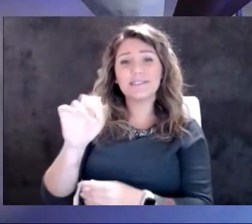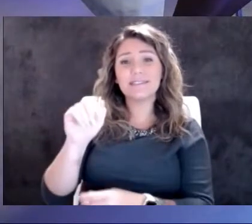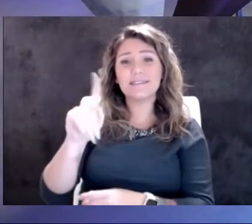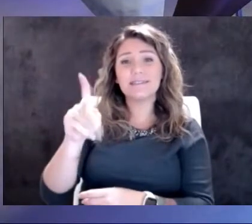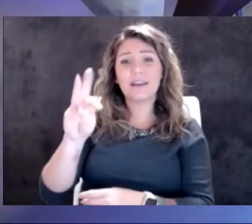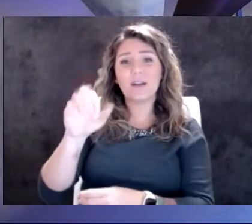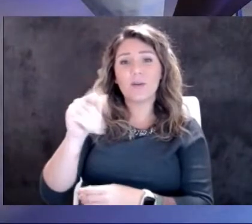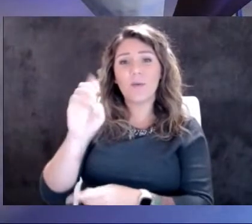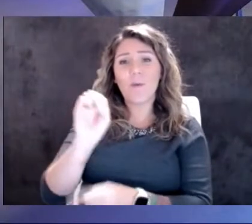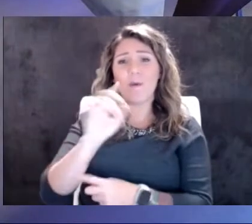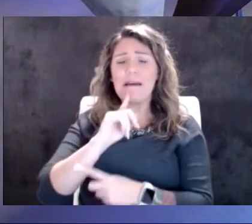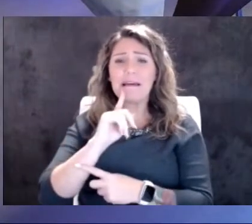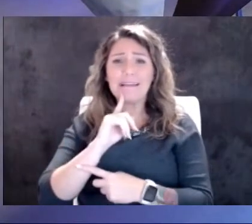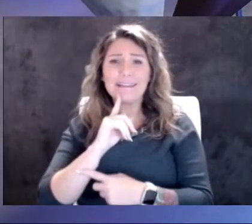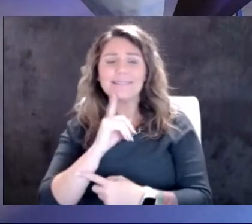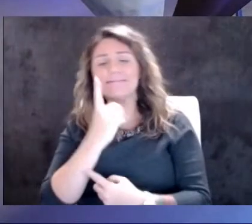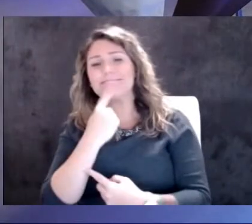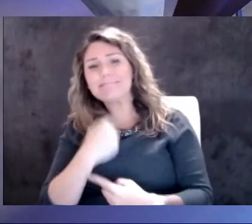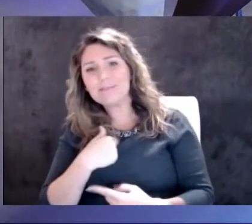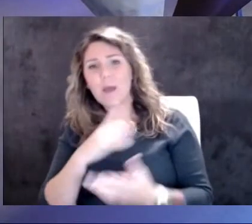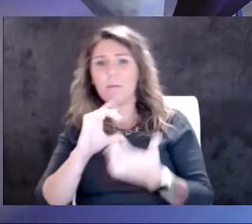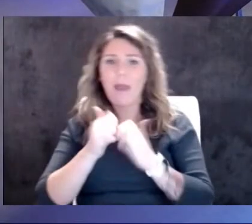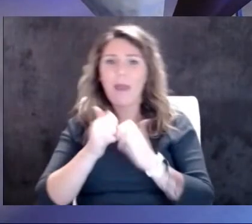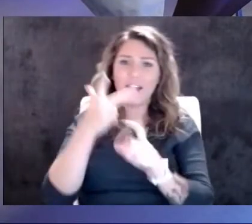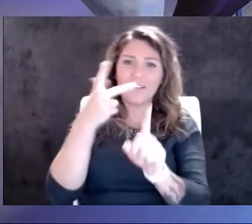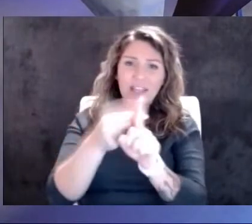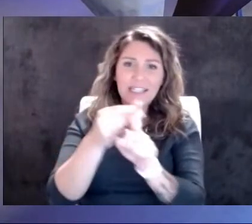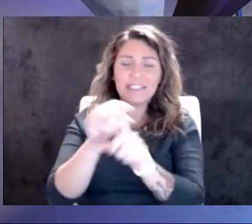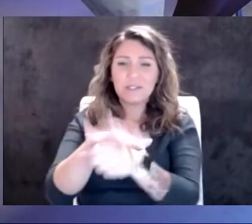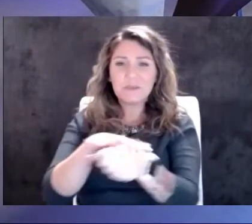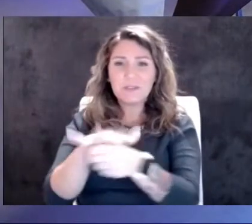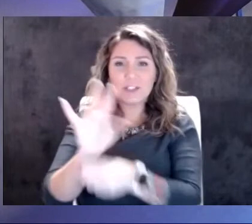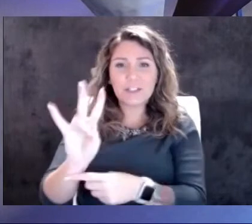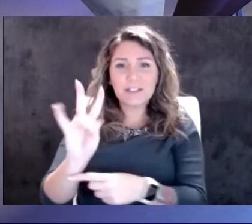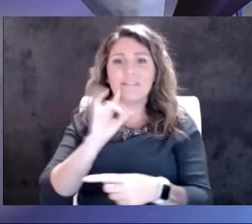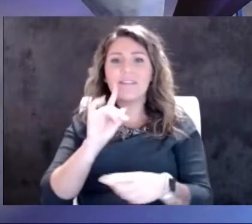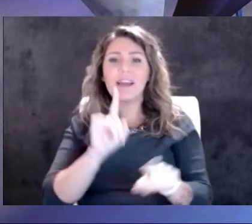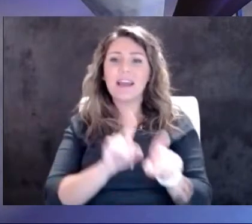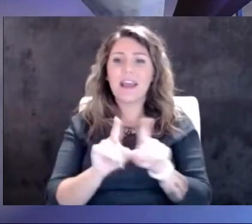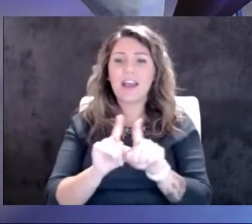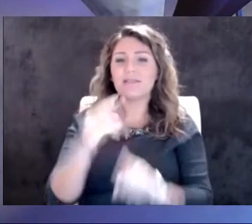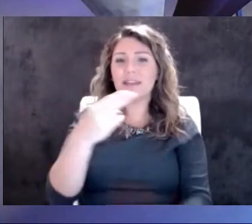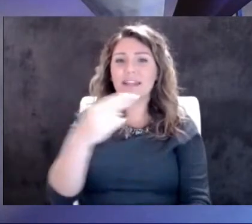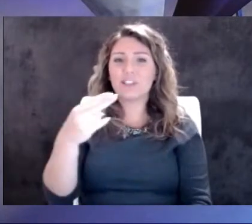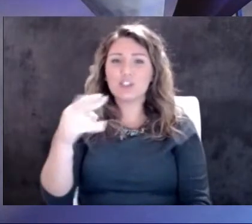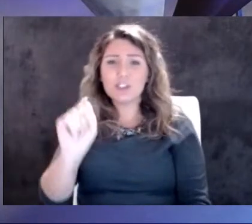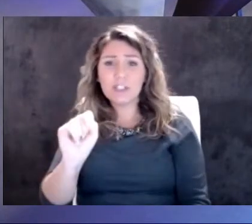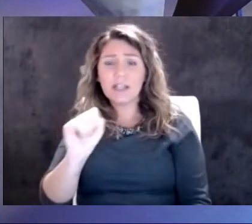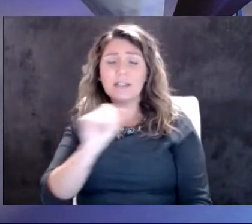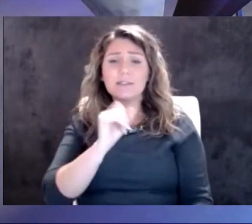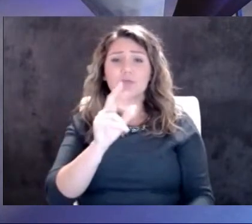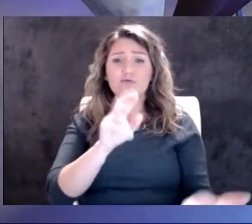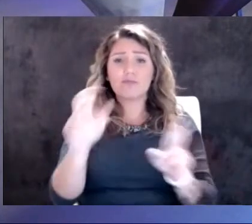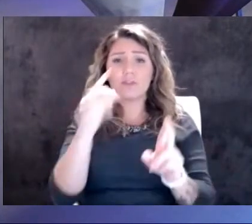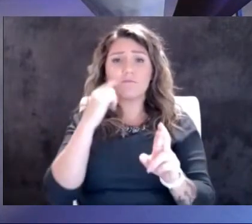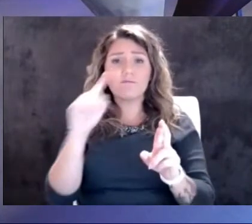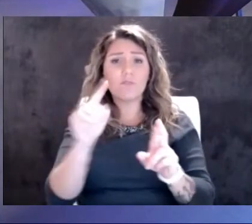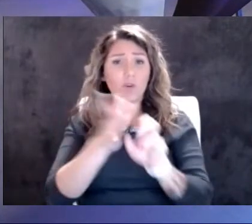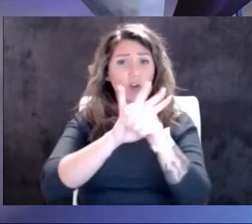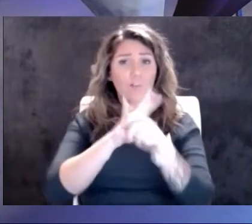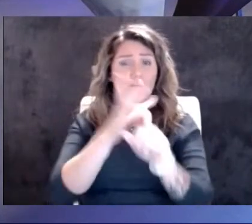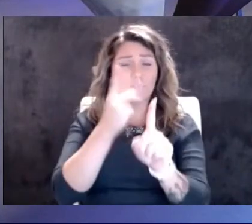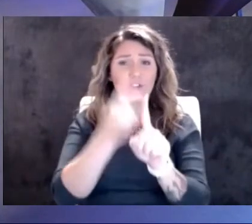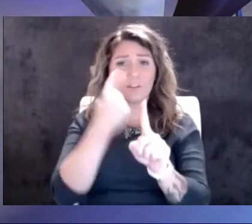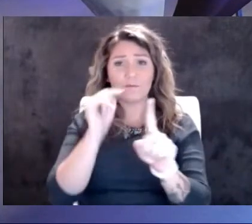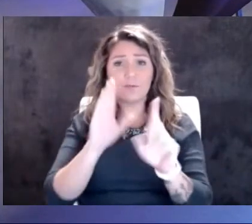speed. How are vaccinations progressing in Region 7, and how is HHS gearing up for COVID shots for kids? We've talked about that a little bit, so let's talk a little